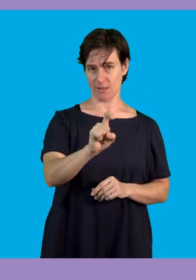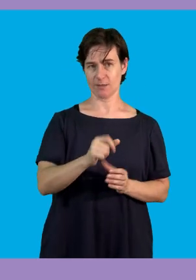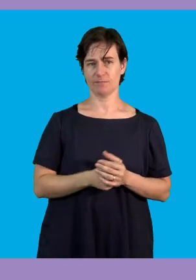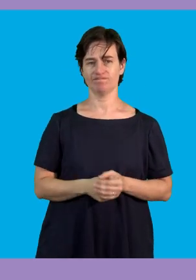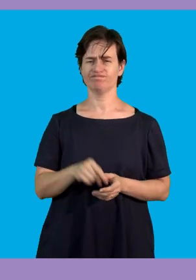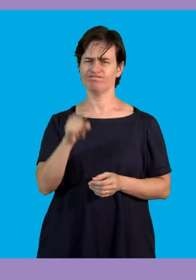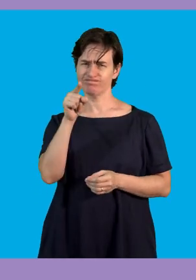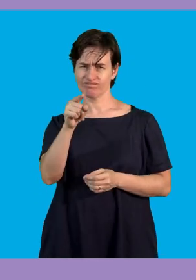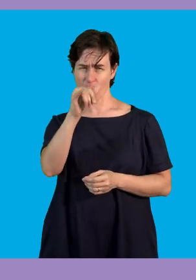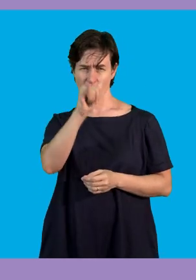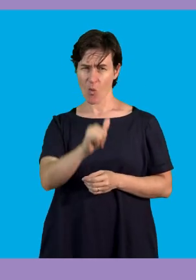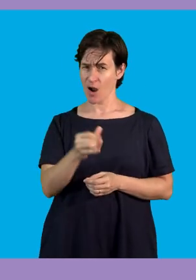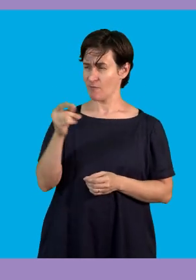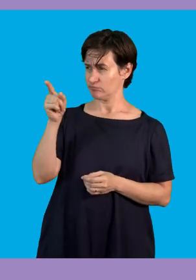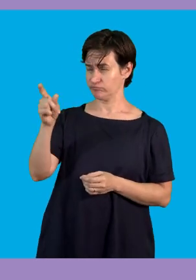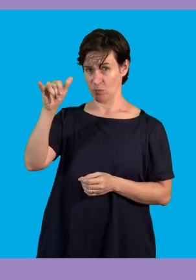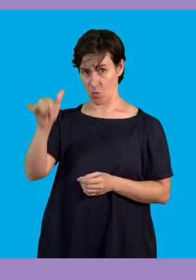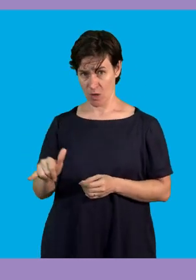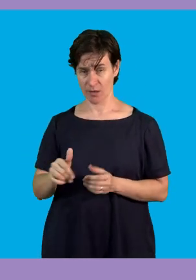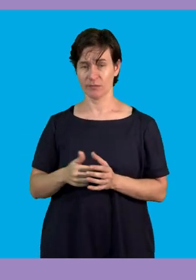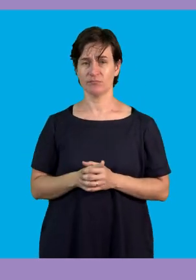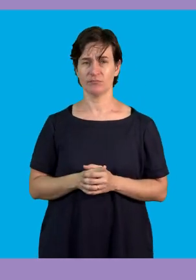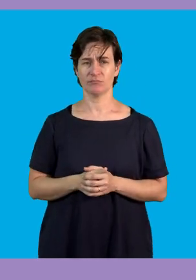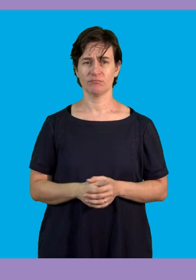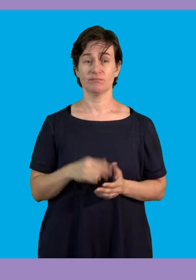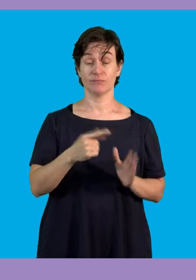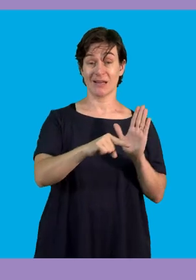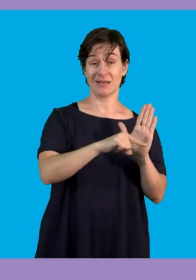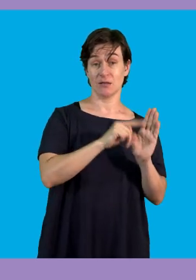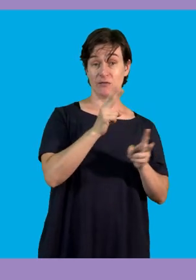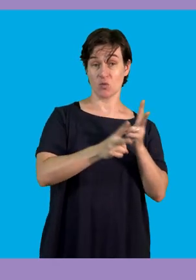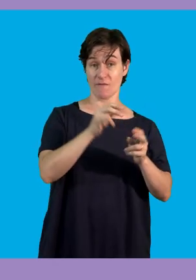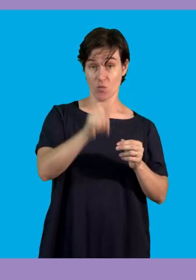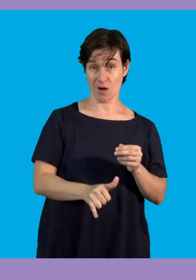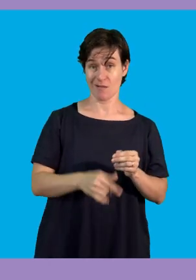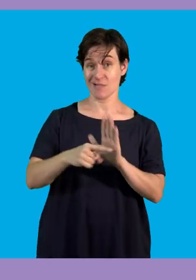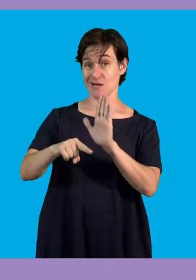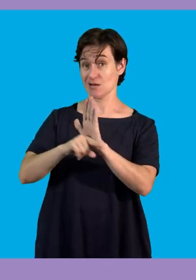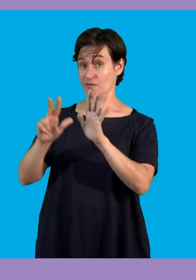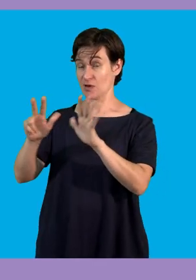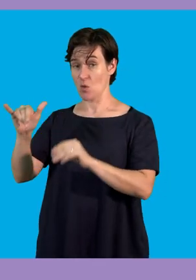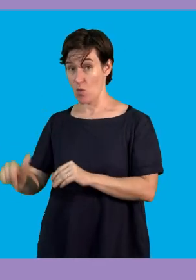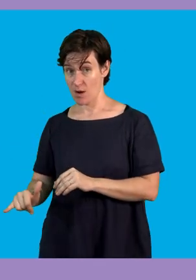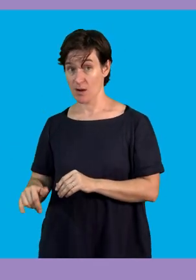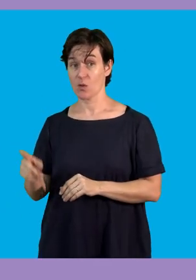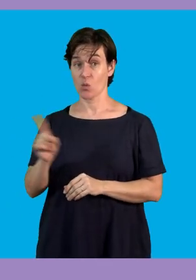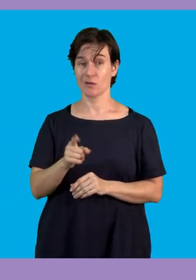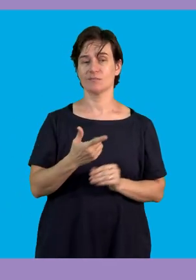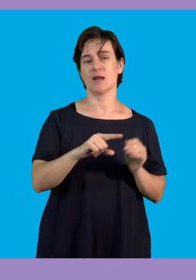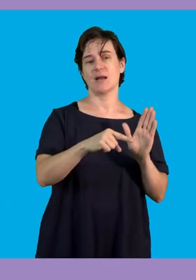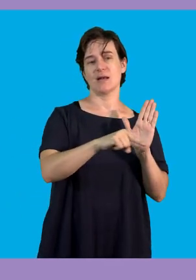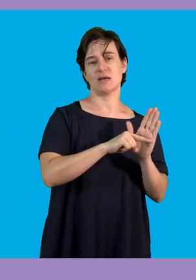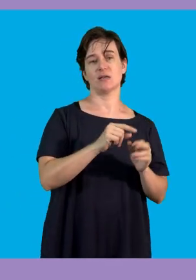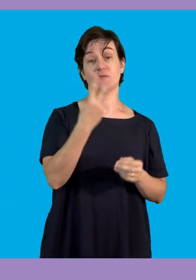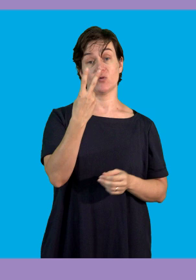and then there's y, and there's y. Negative 12y and negative 8y would be